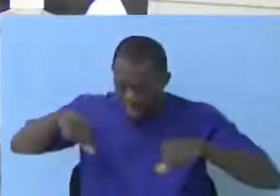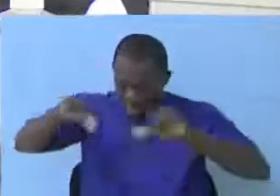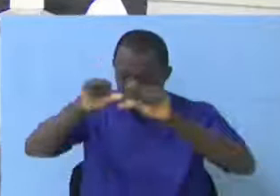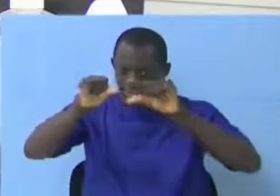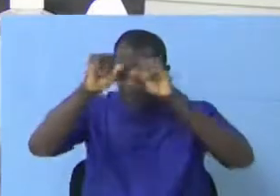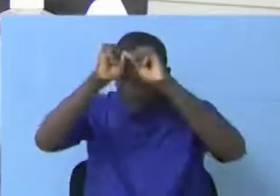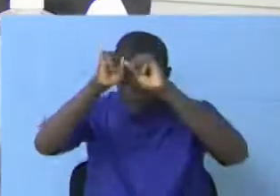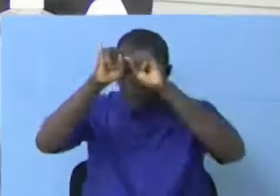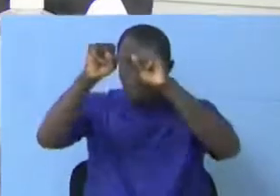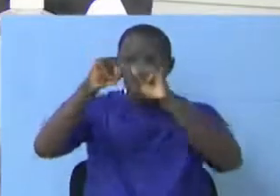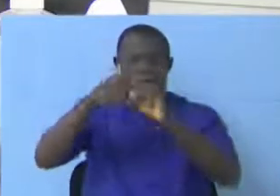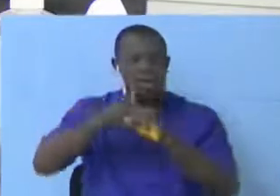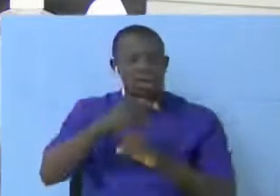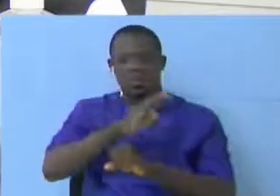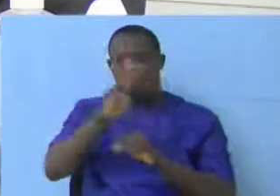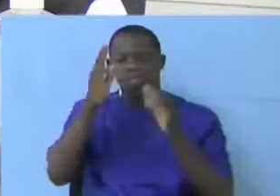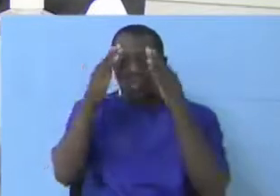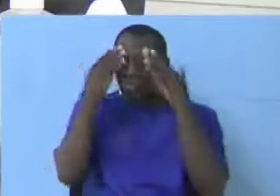details. So